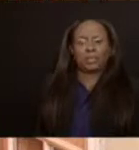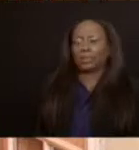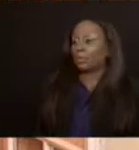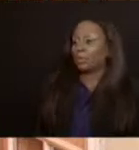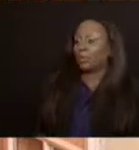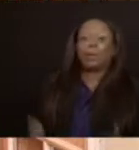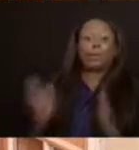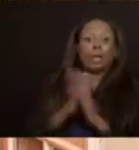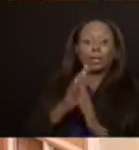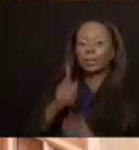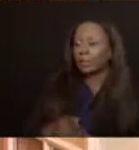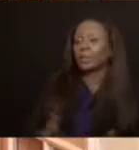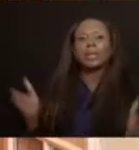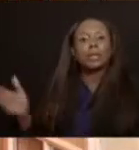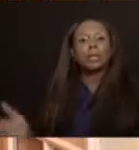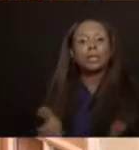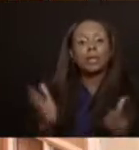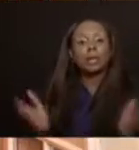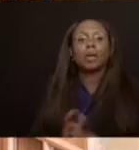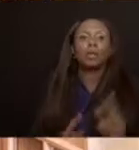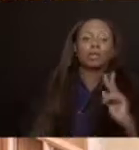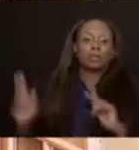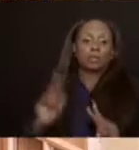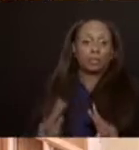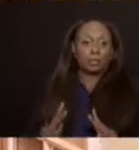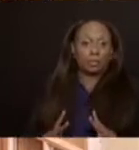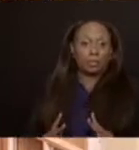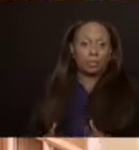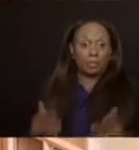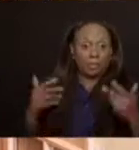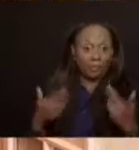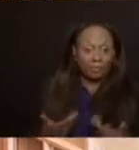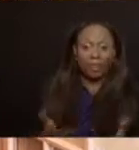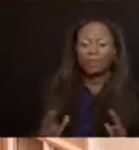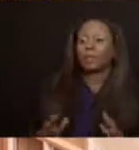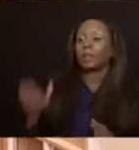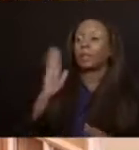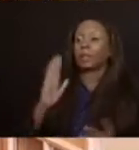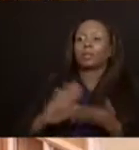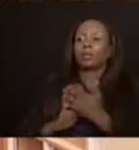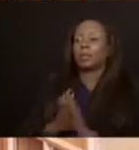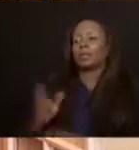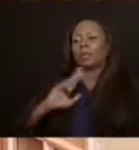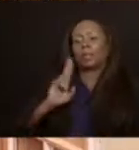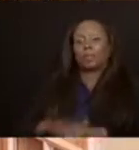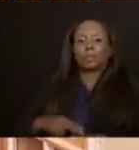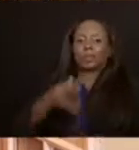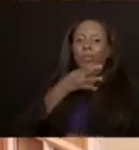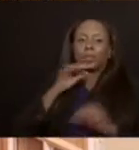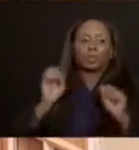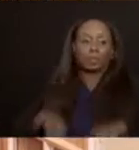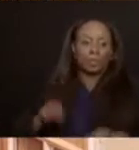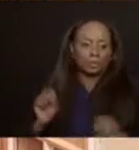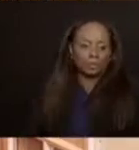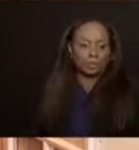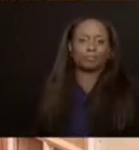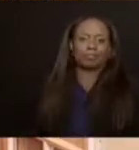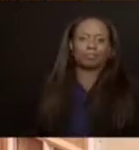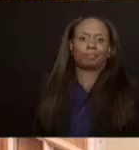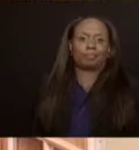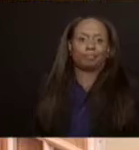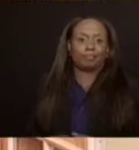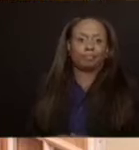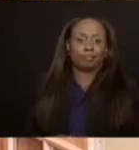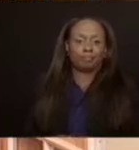reach one, and if we do that, then we can get back to as normal as possible as soon as possible. We want